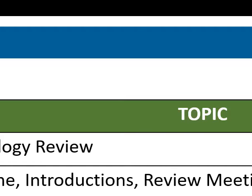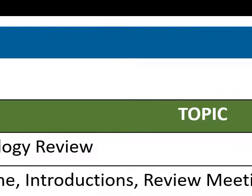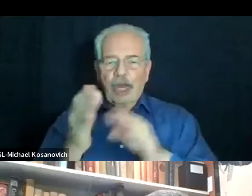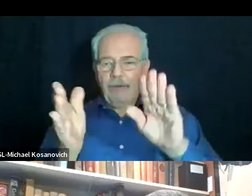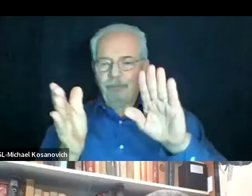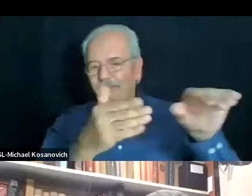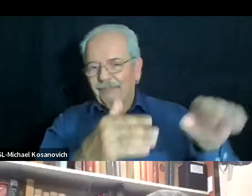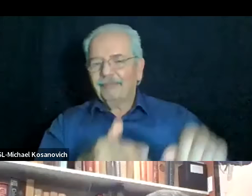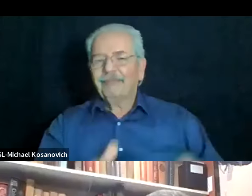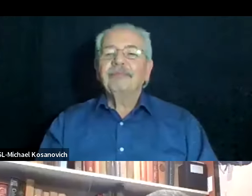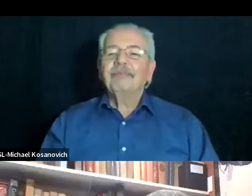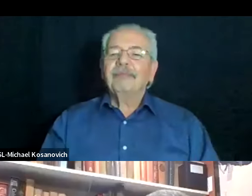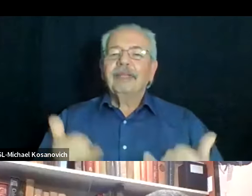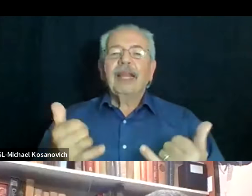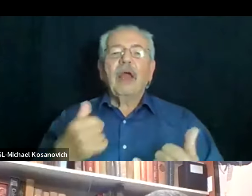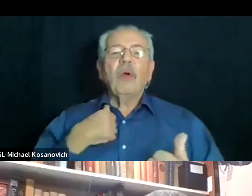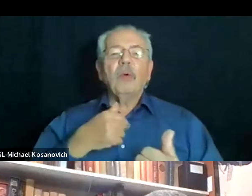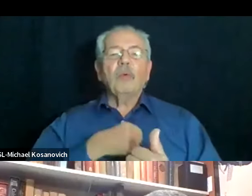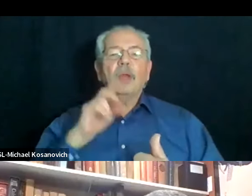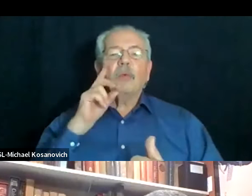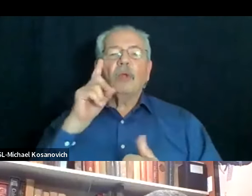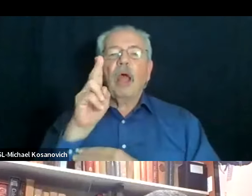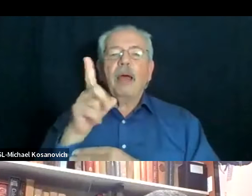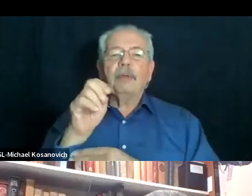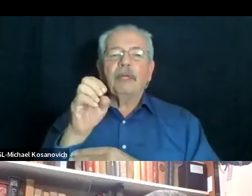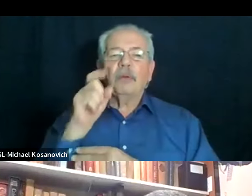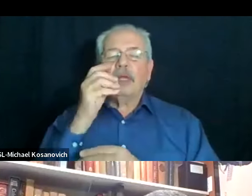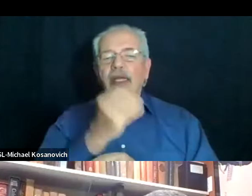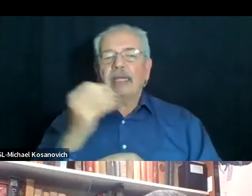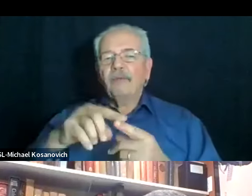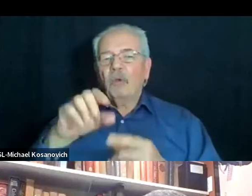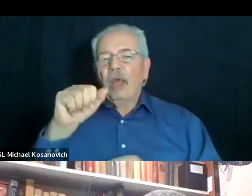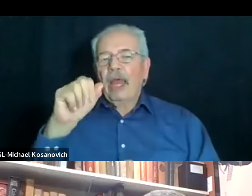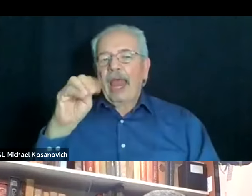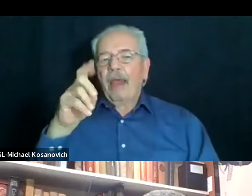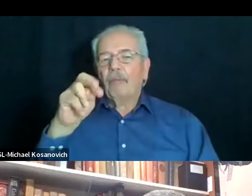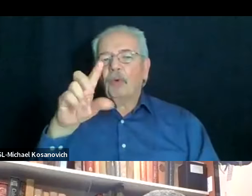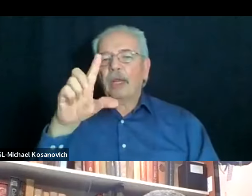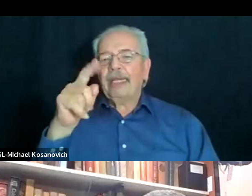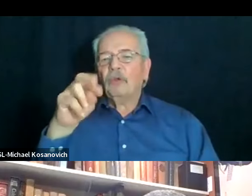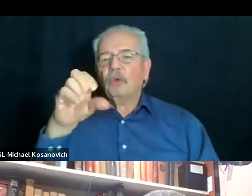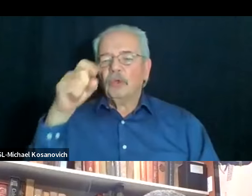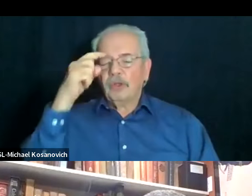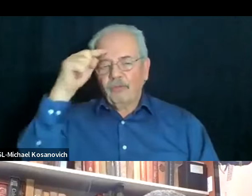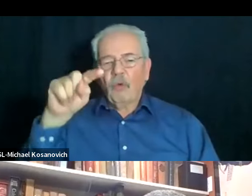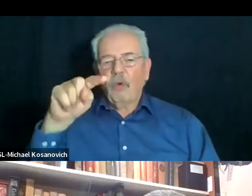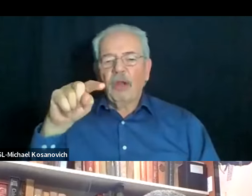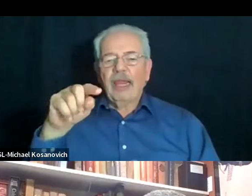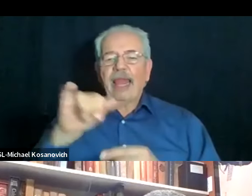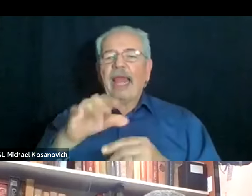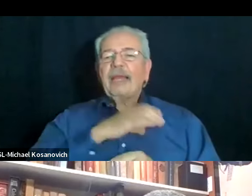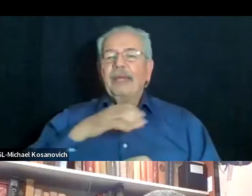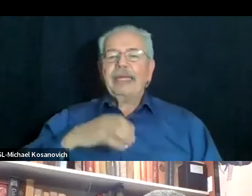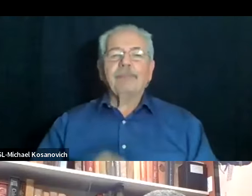and we're gonna do some updates. I'm gonna turn it over to Amber Leaders for some updates for the steering committee.